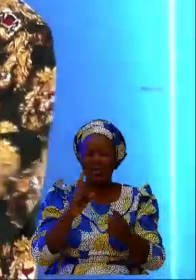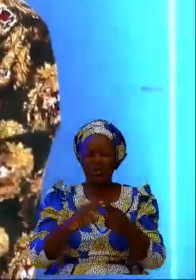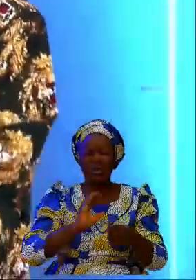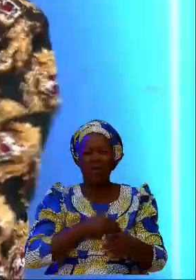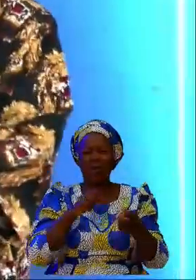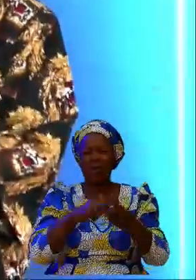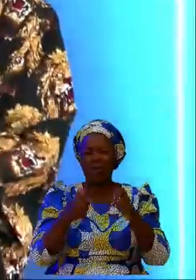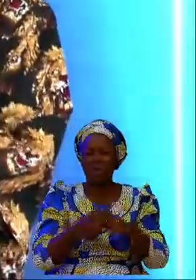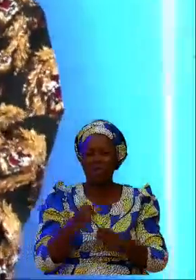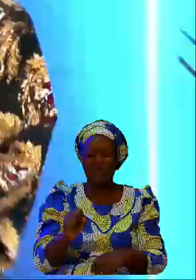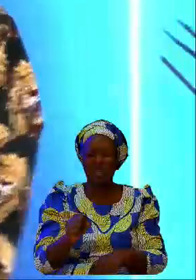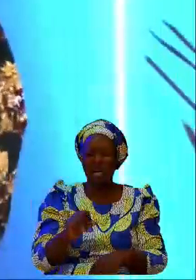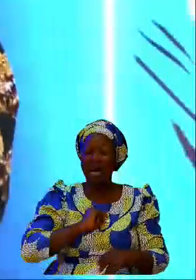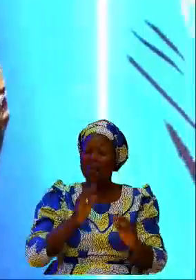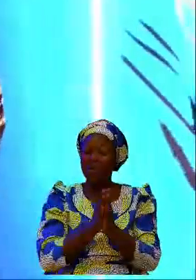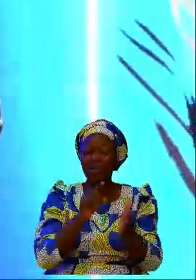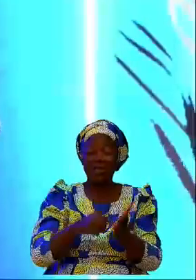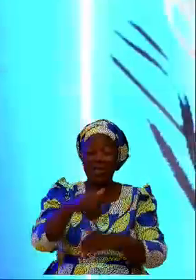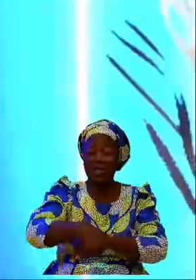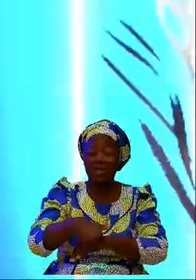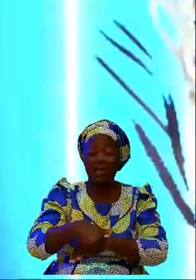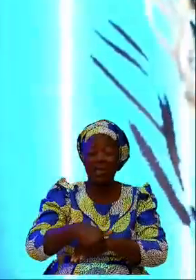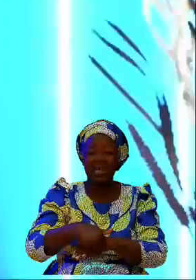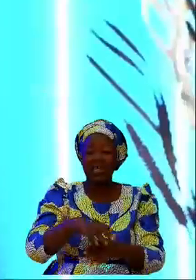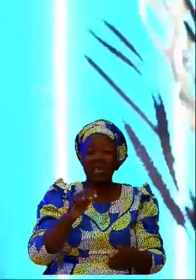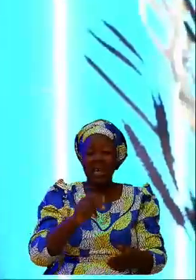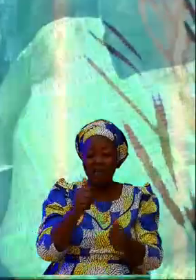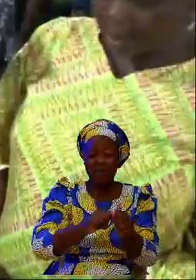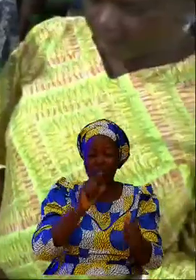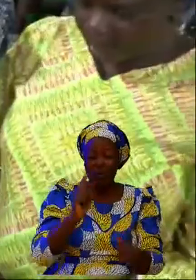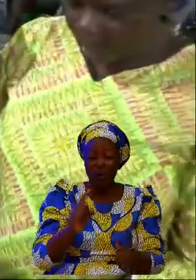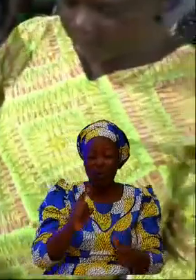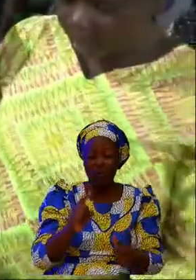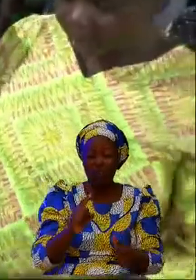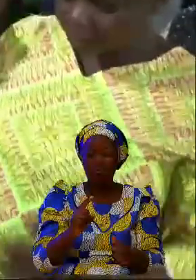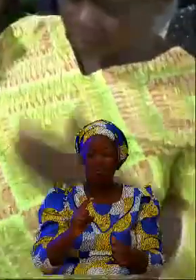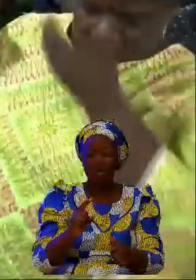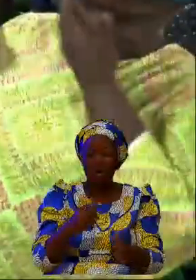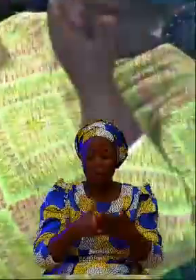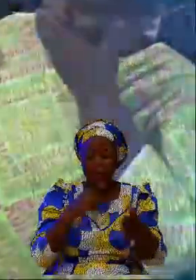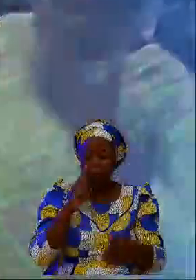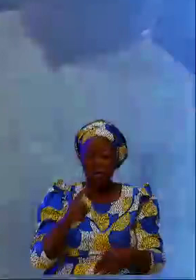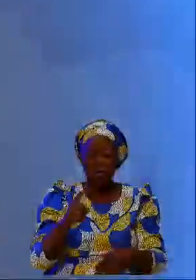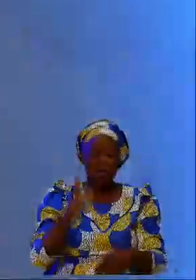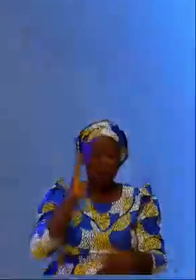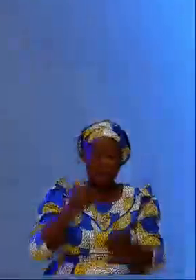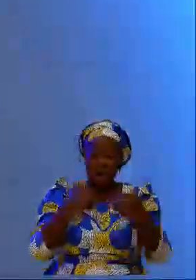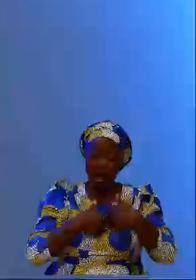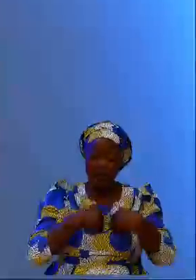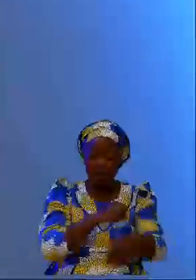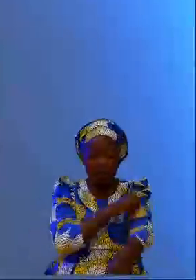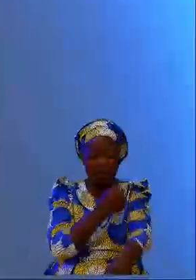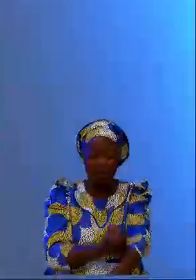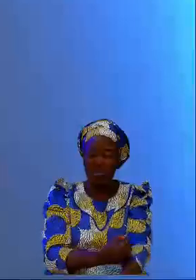end, you will bring answer to our problems. I pray tonight, everyone in